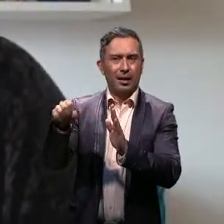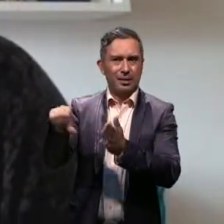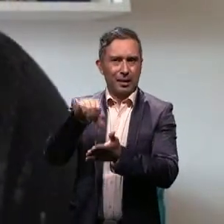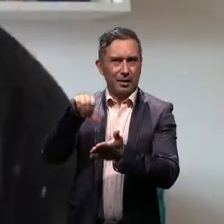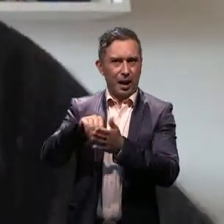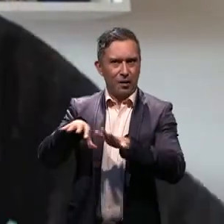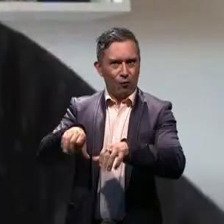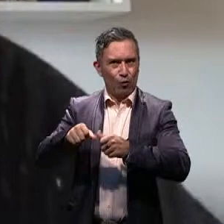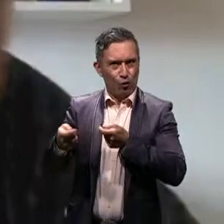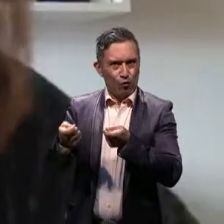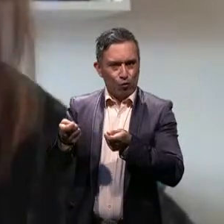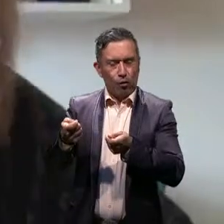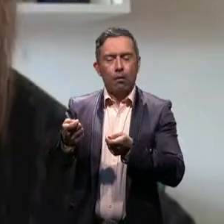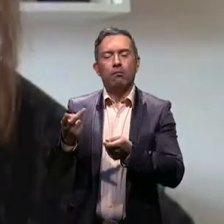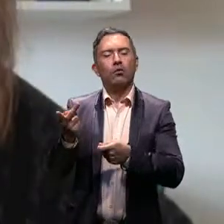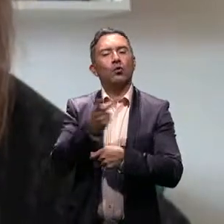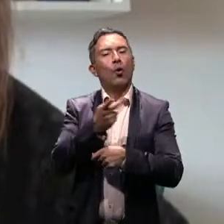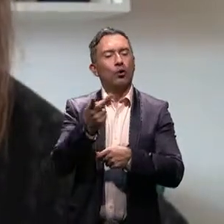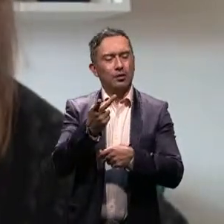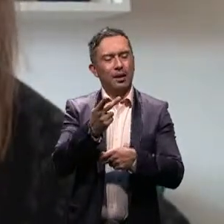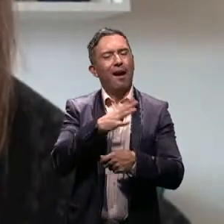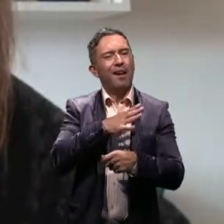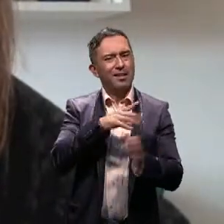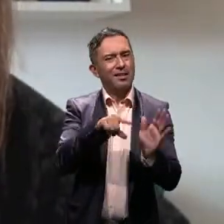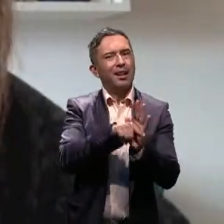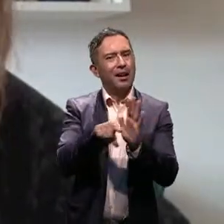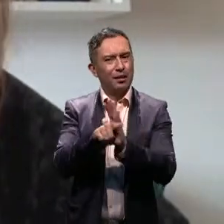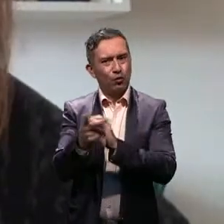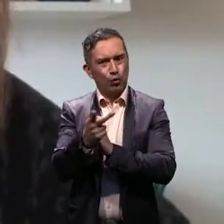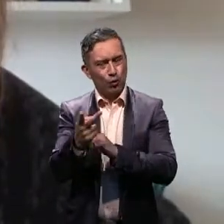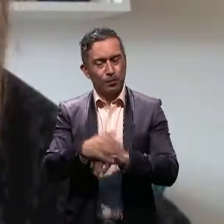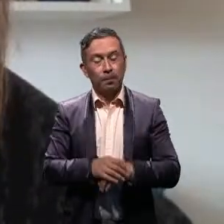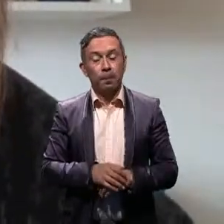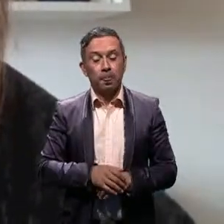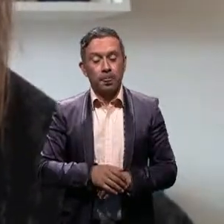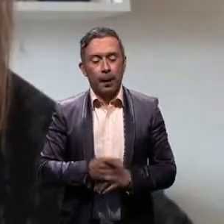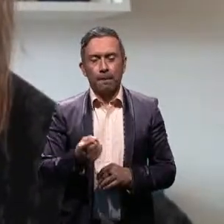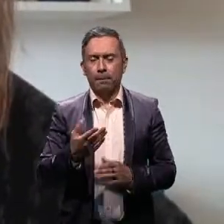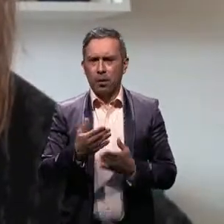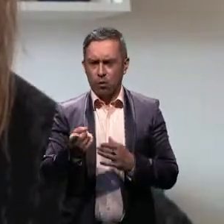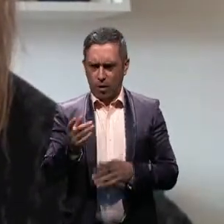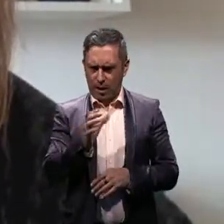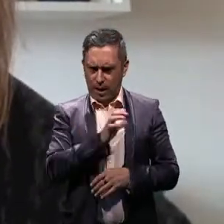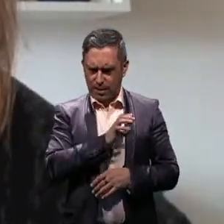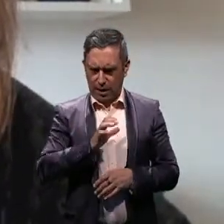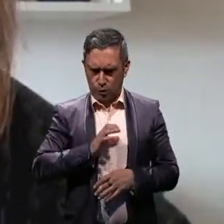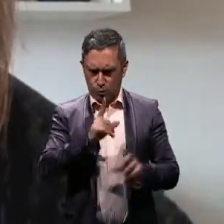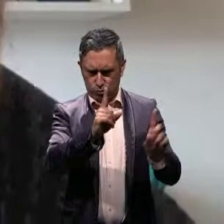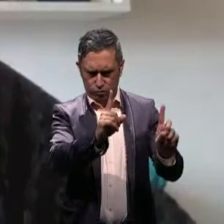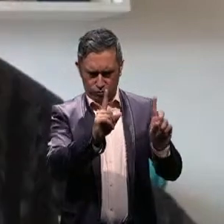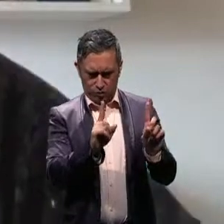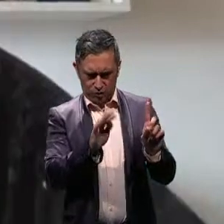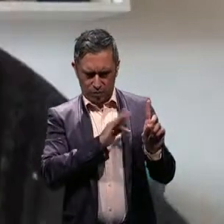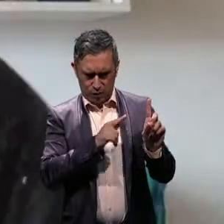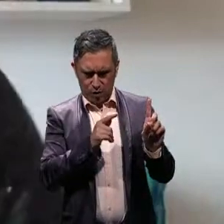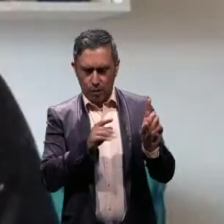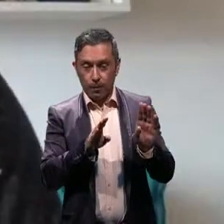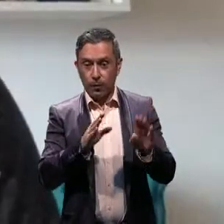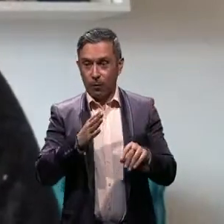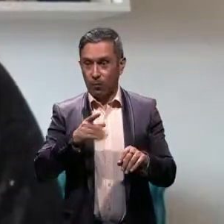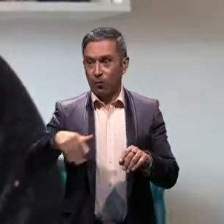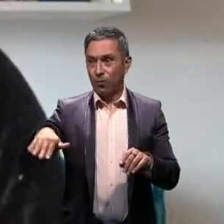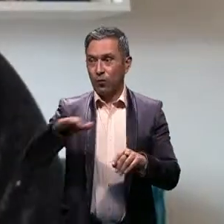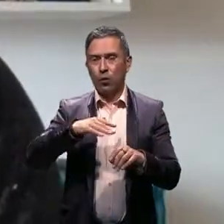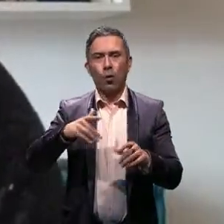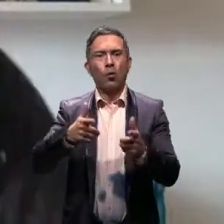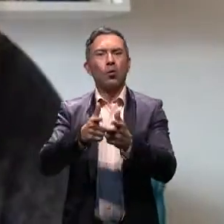However, it represents a risk to both. So I take on the commitment of these candidates. How can we